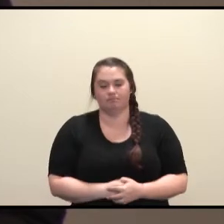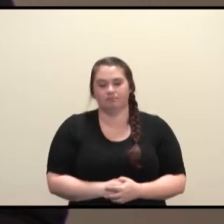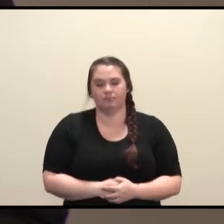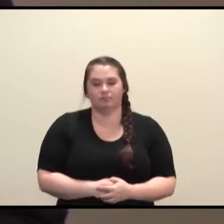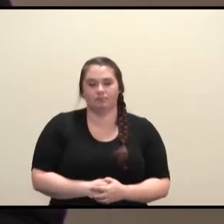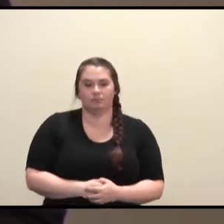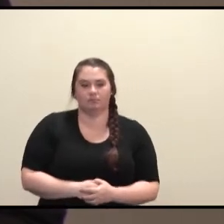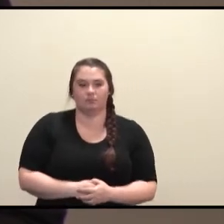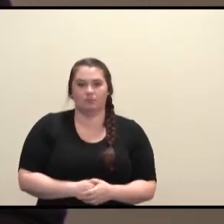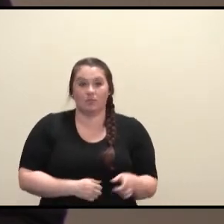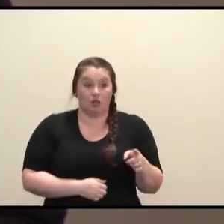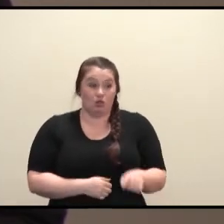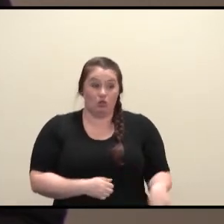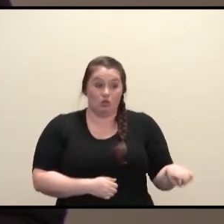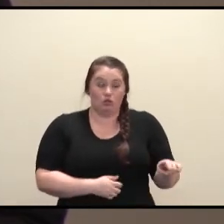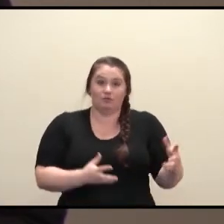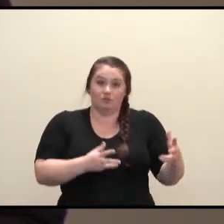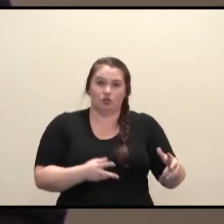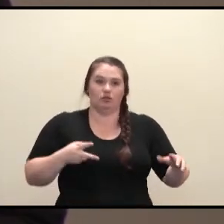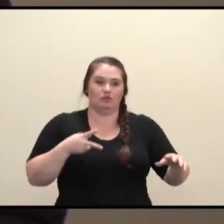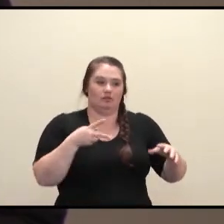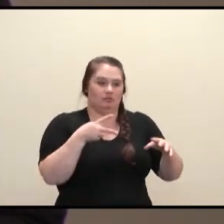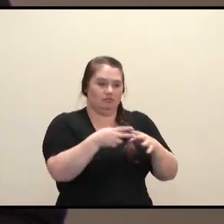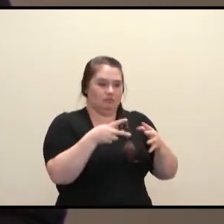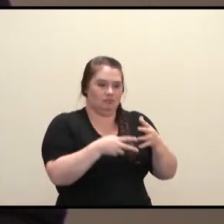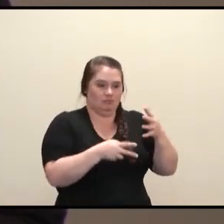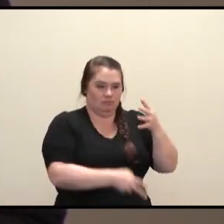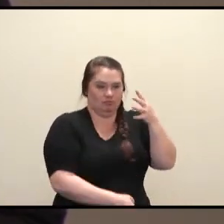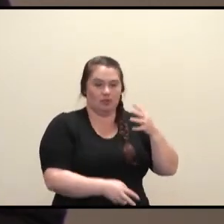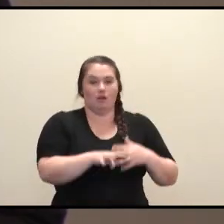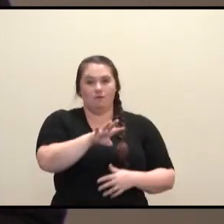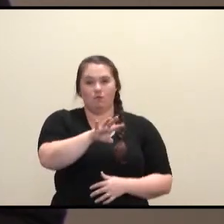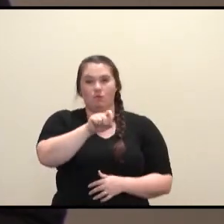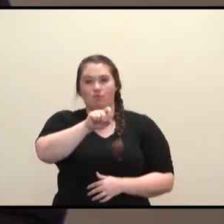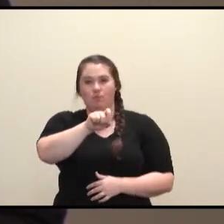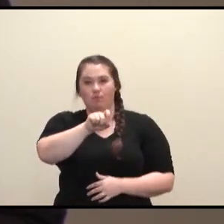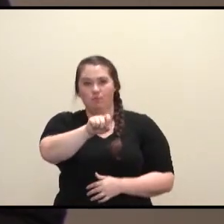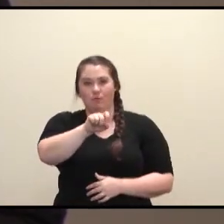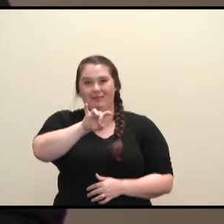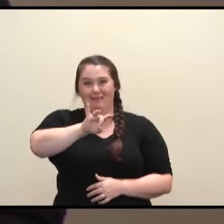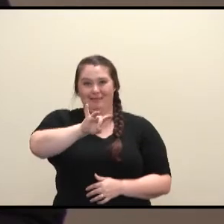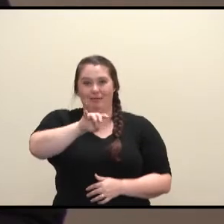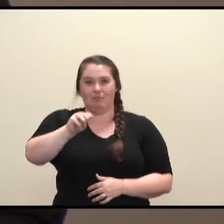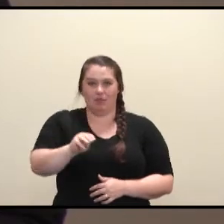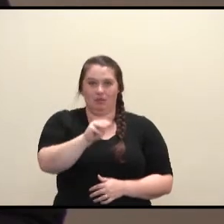And those cuts that I've talked about total